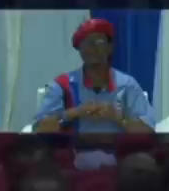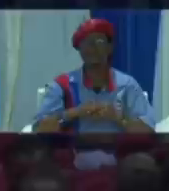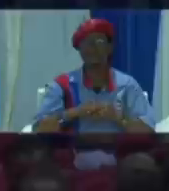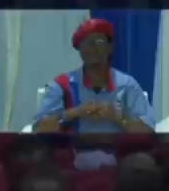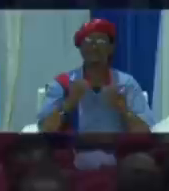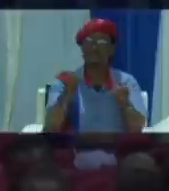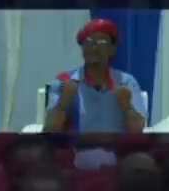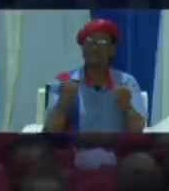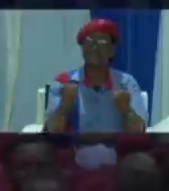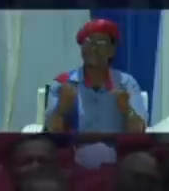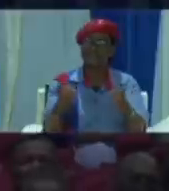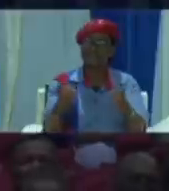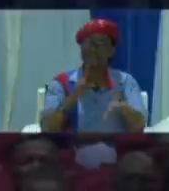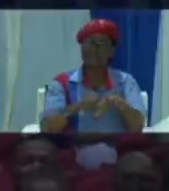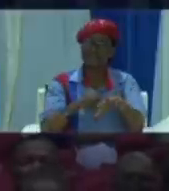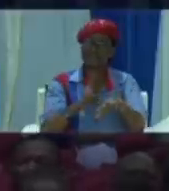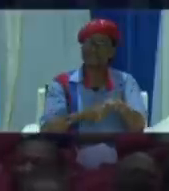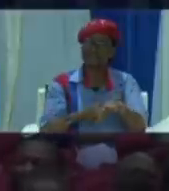times,